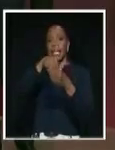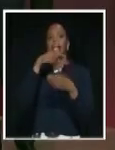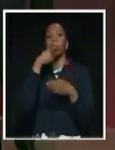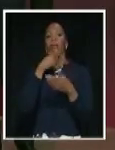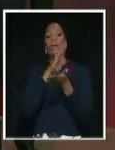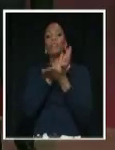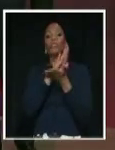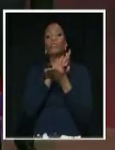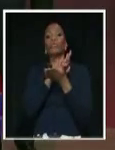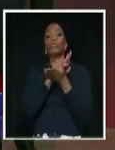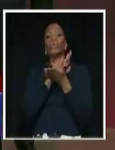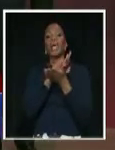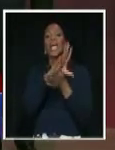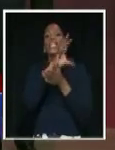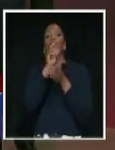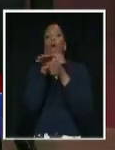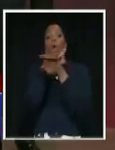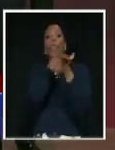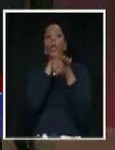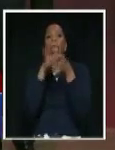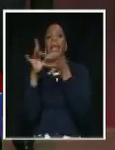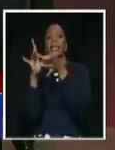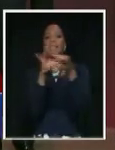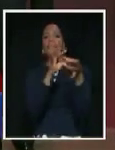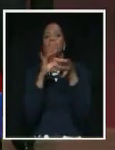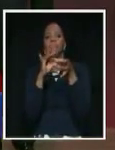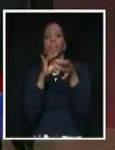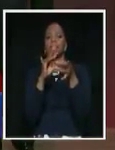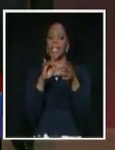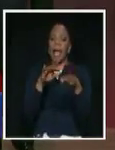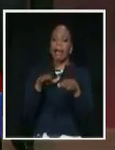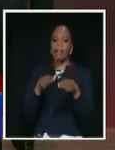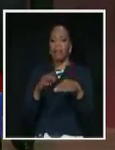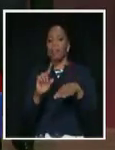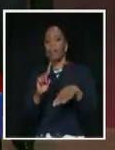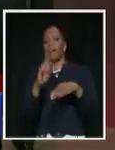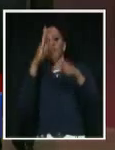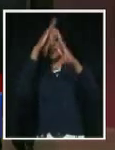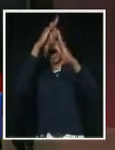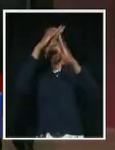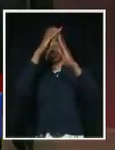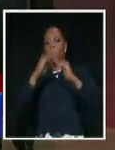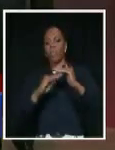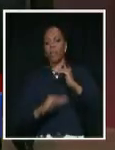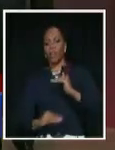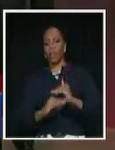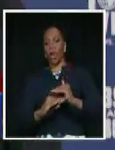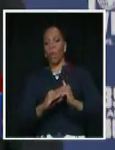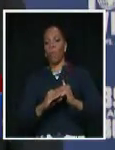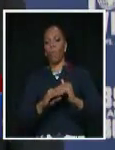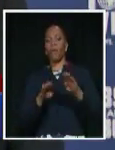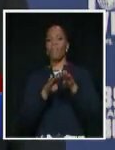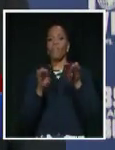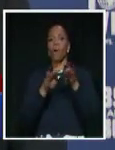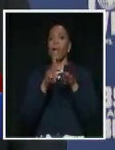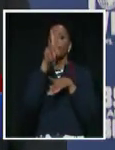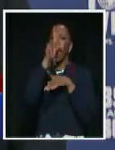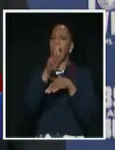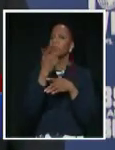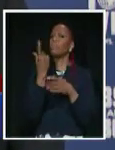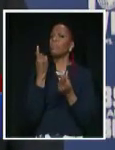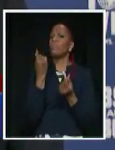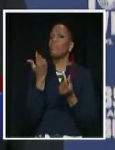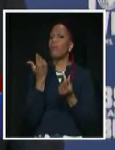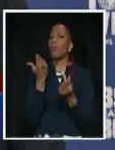on the top floor or in the basement. And when you ask the question, what was it before? It was a place where they stored books or they stored materials.